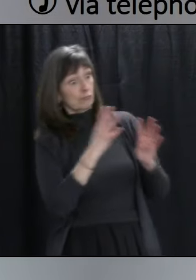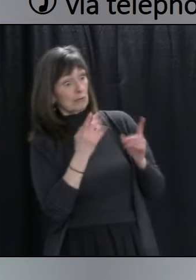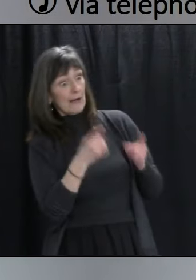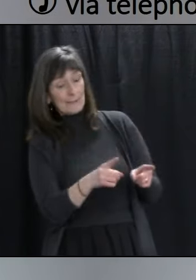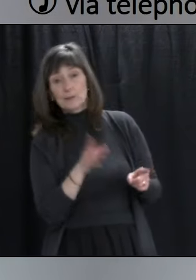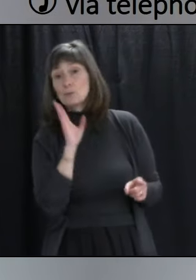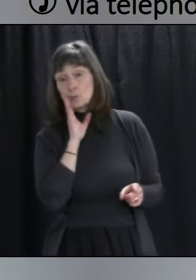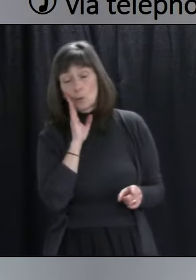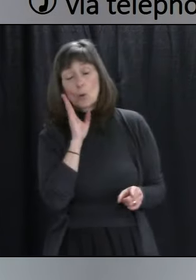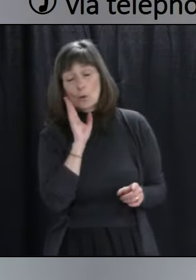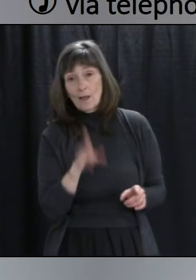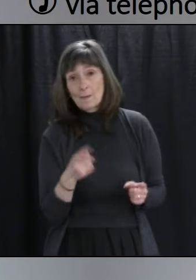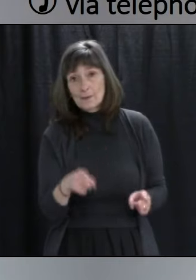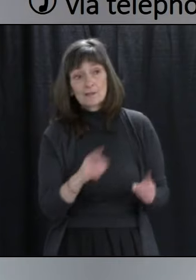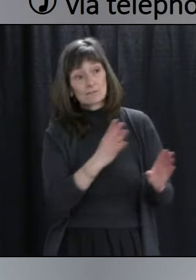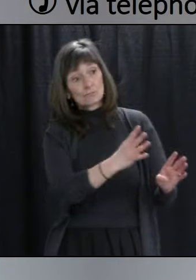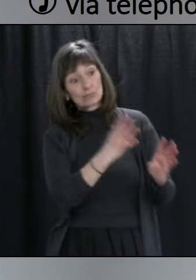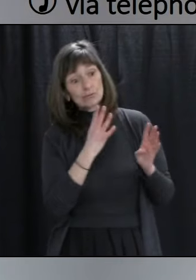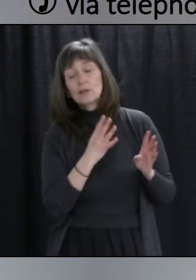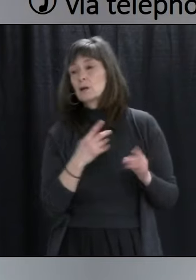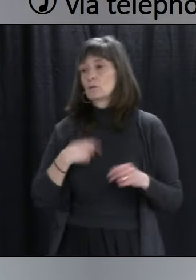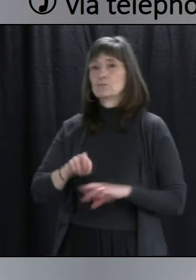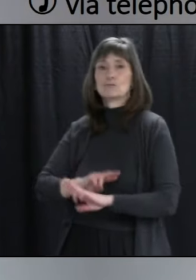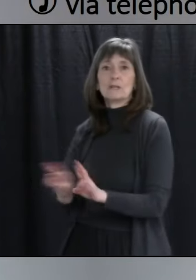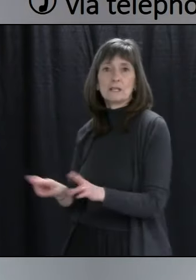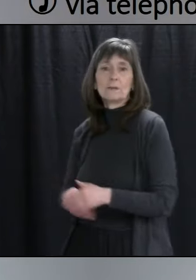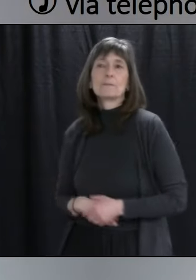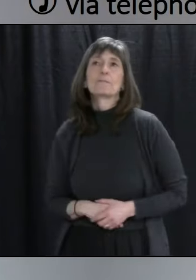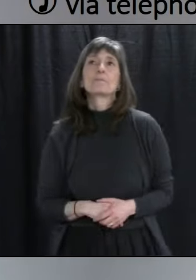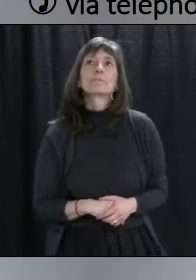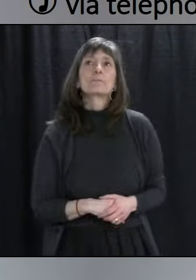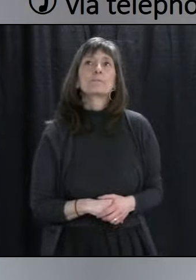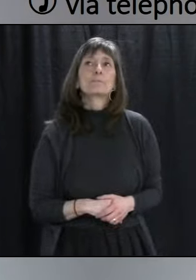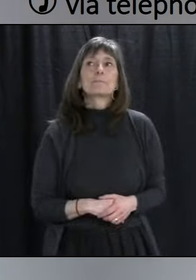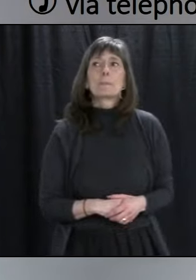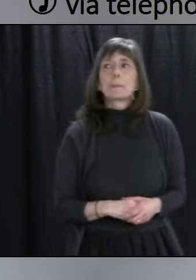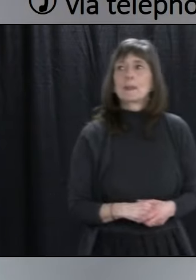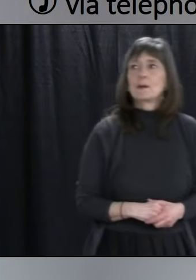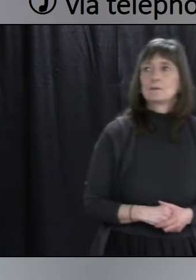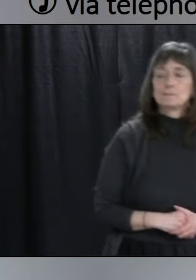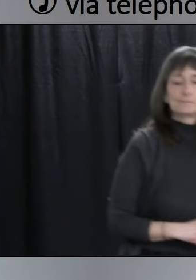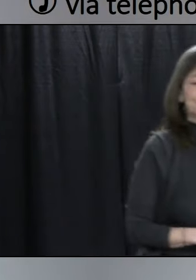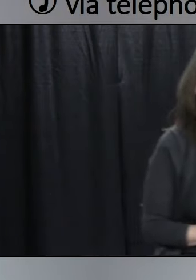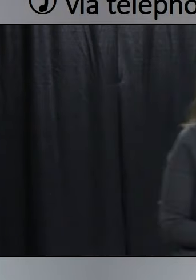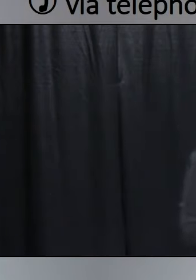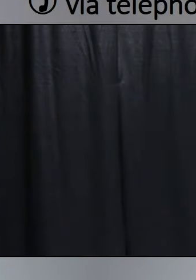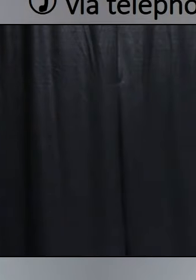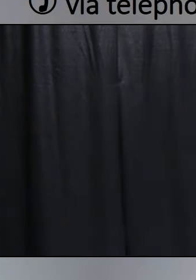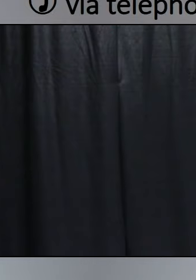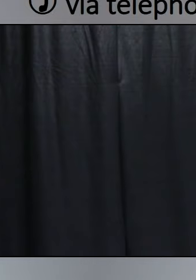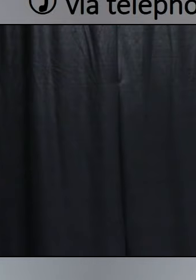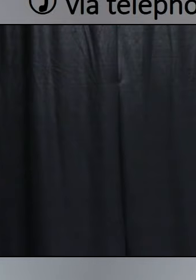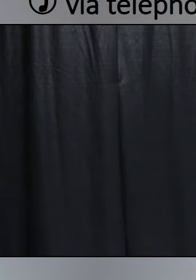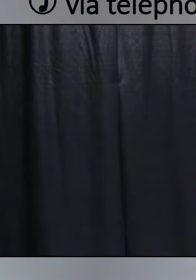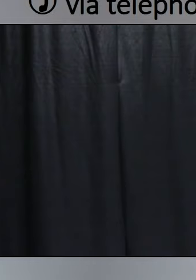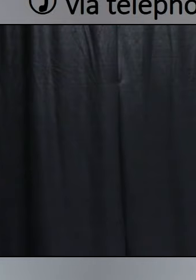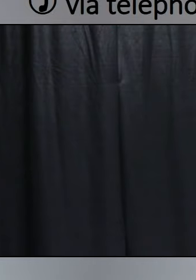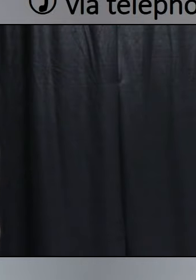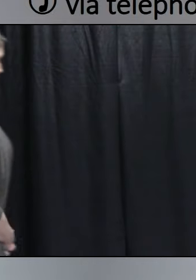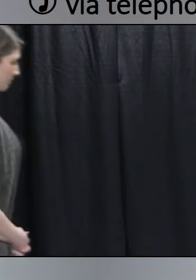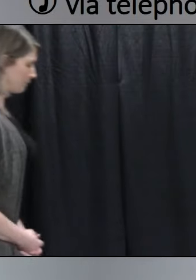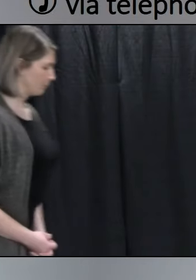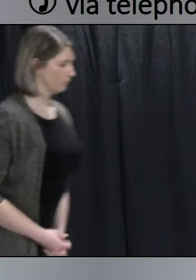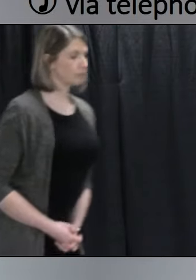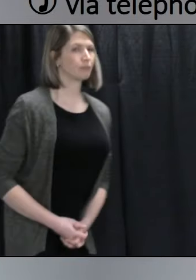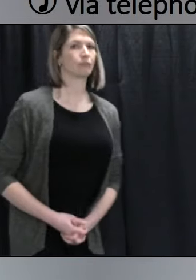And a question for the Premier. The Quebec government asked for the Army to come in and help in northern Indigenous communities in